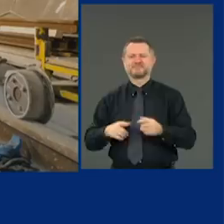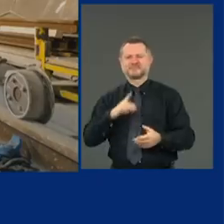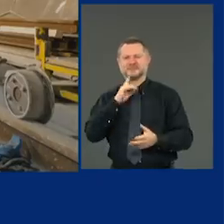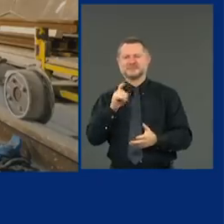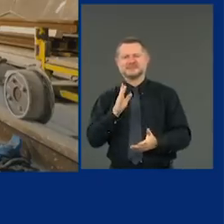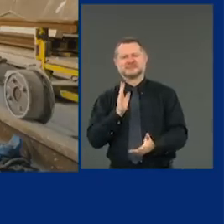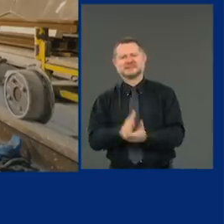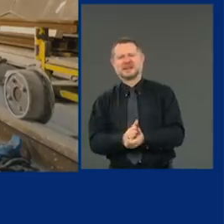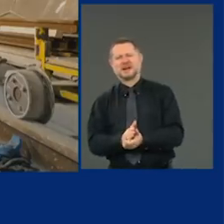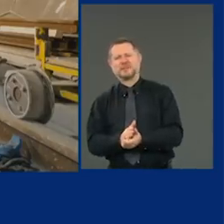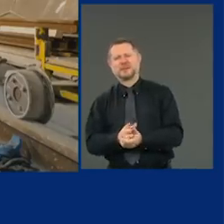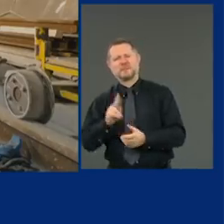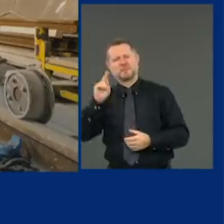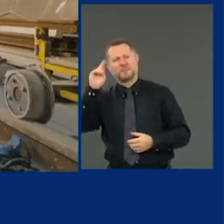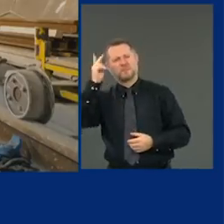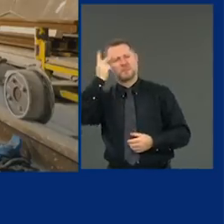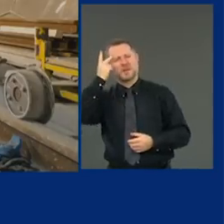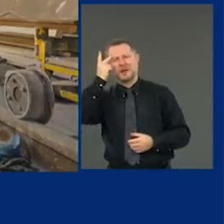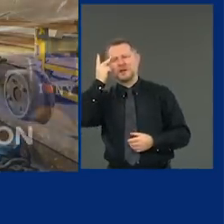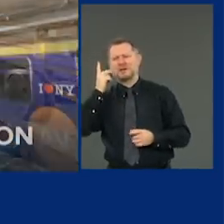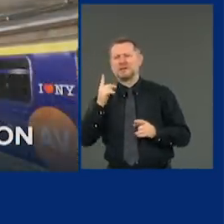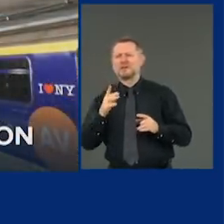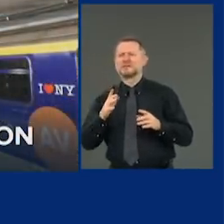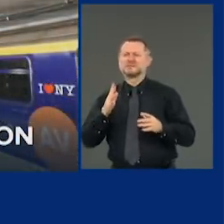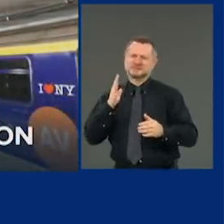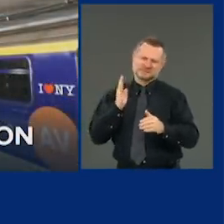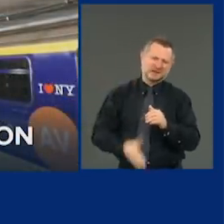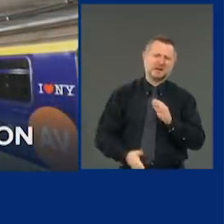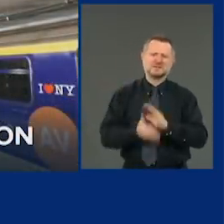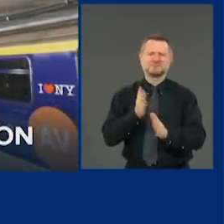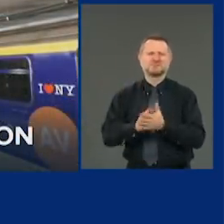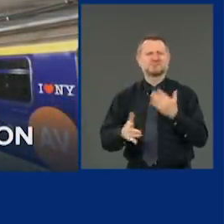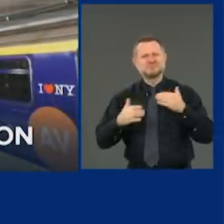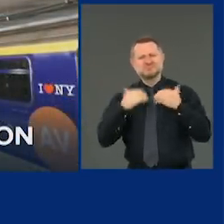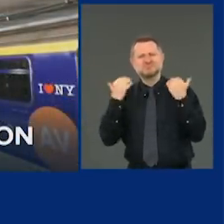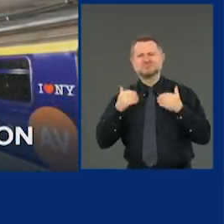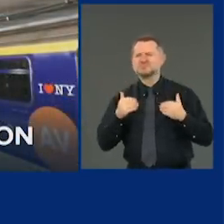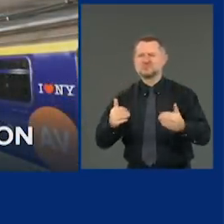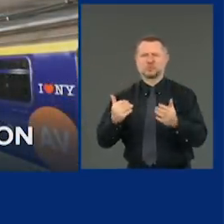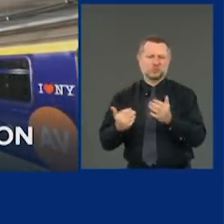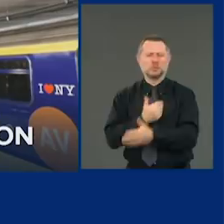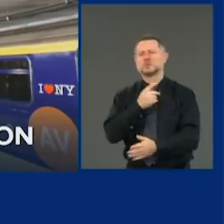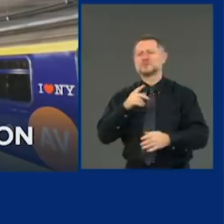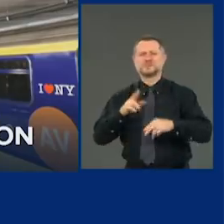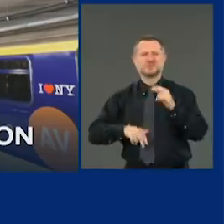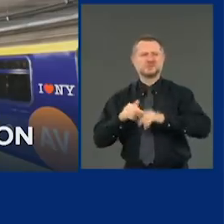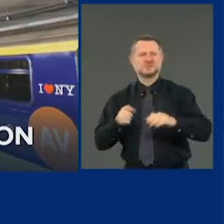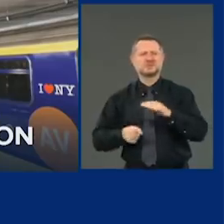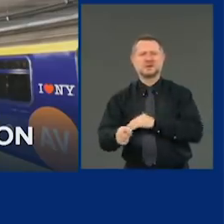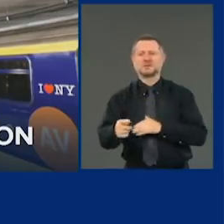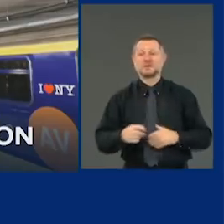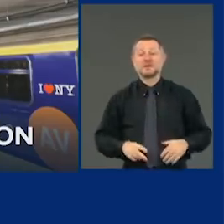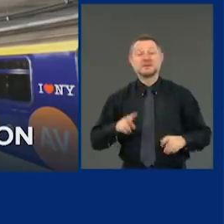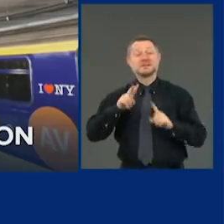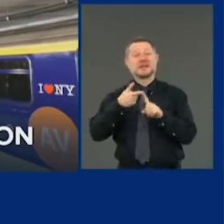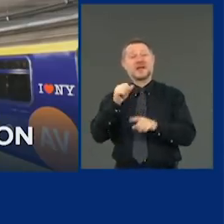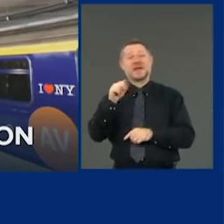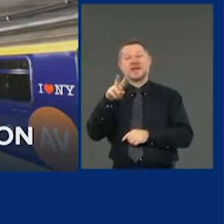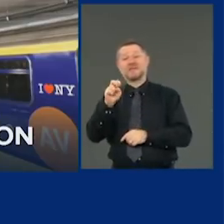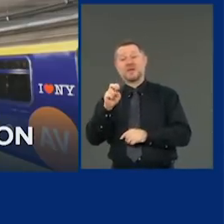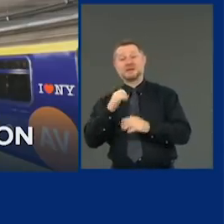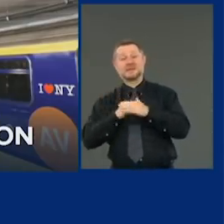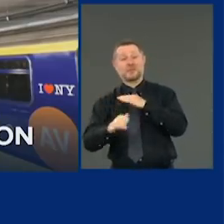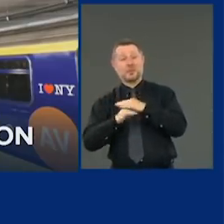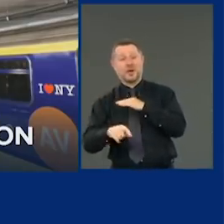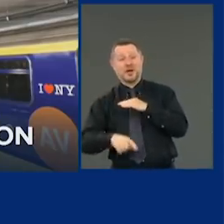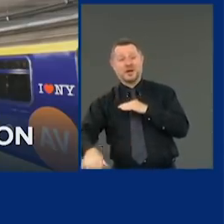politics on it, and let's get it done, and let's build those new tunnels. The 2nd Avenue subway, the next extension